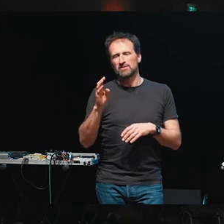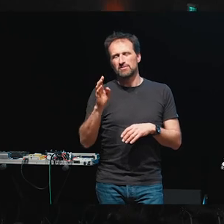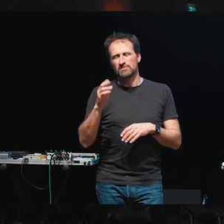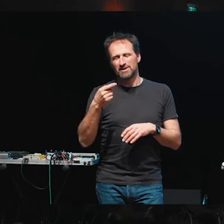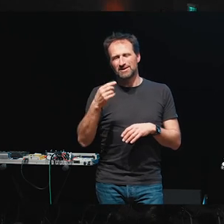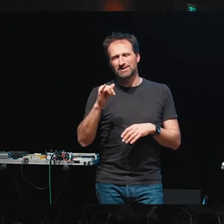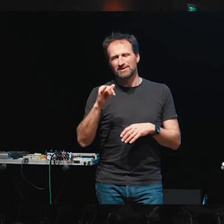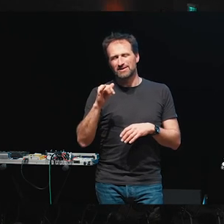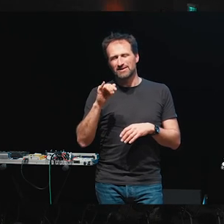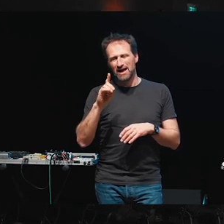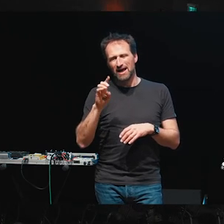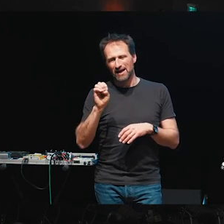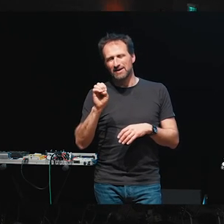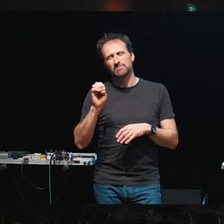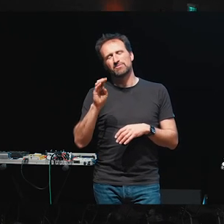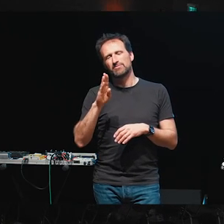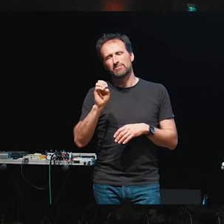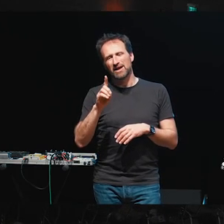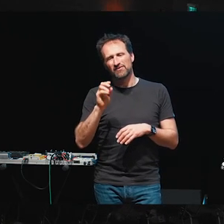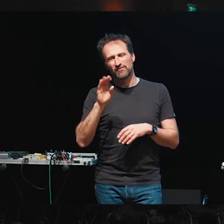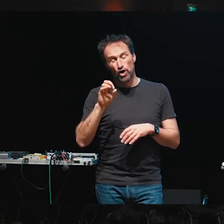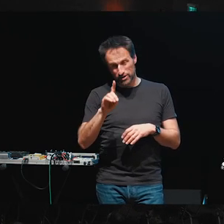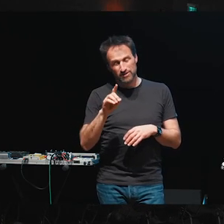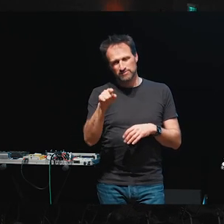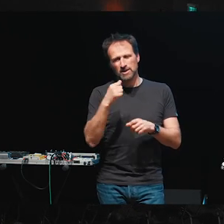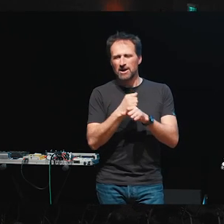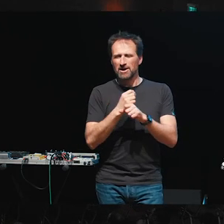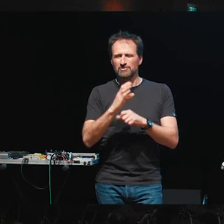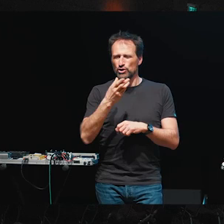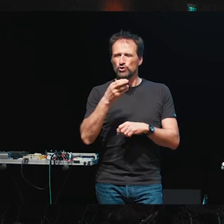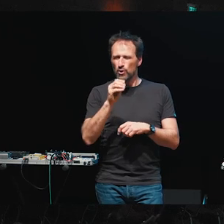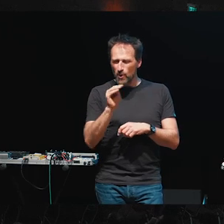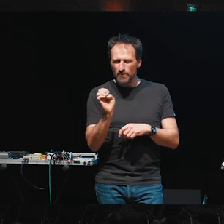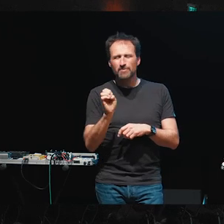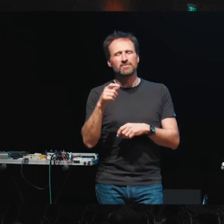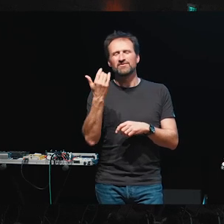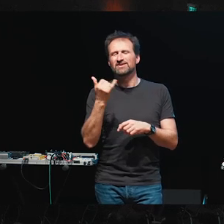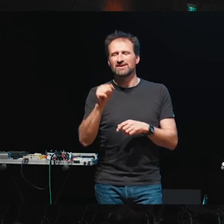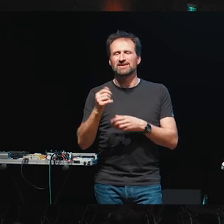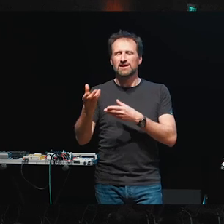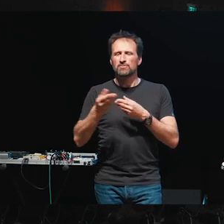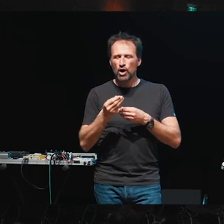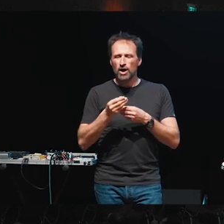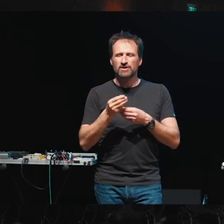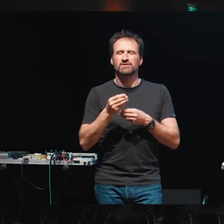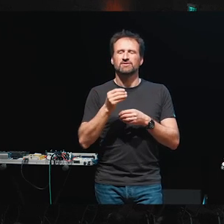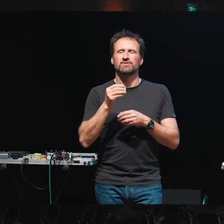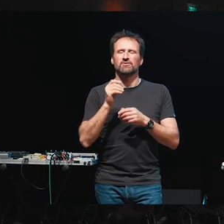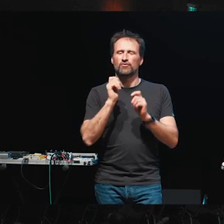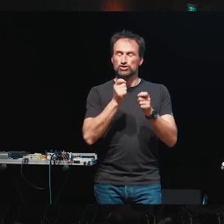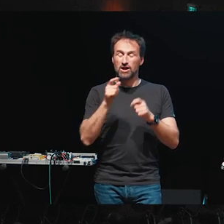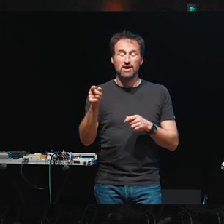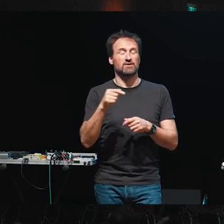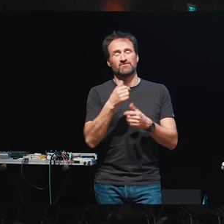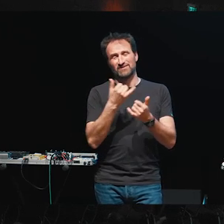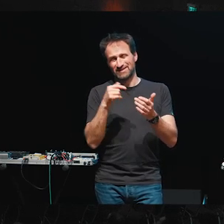have seen today, just went to origin trial in Chrome, which is this key value storage and import maps proposal. And he's been very helpful with that, as well as